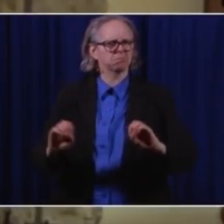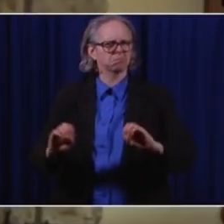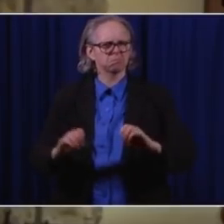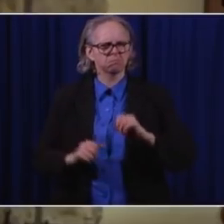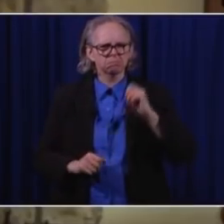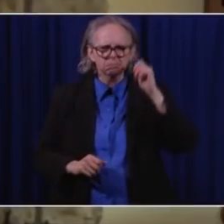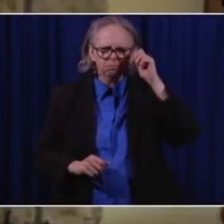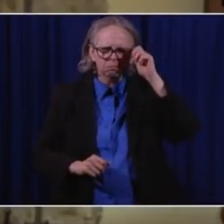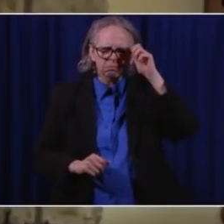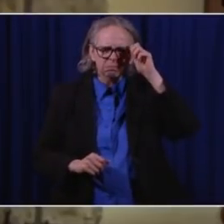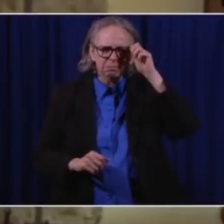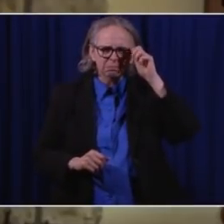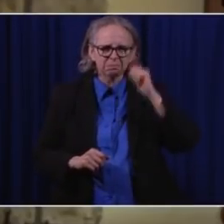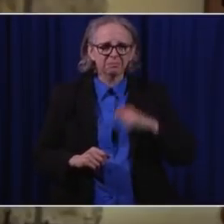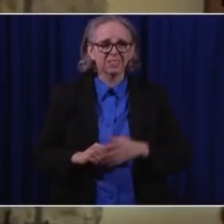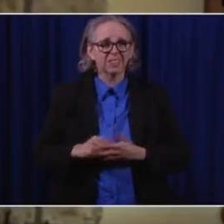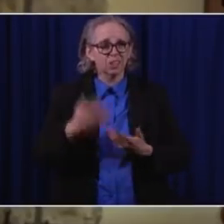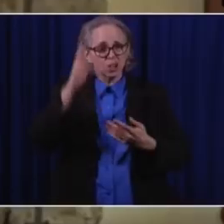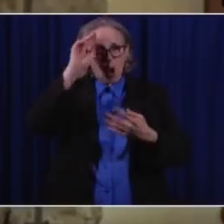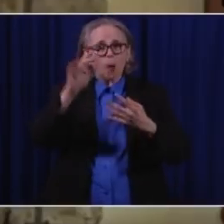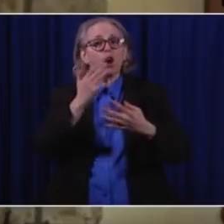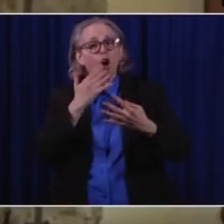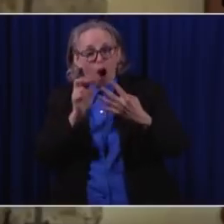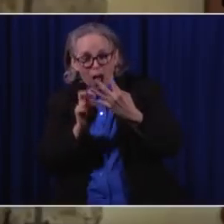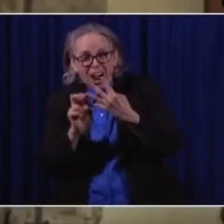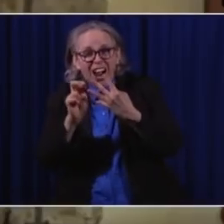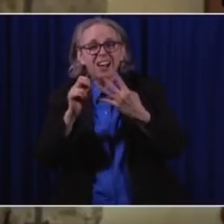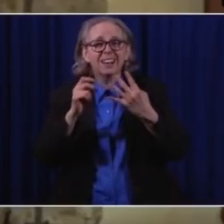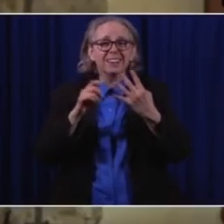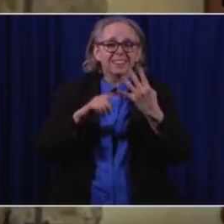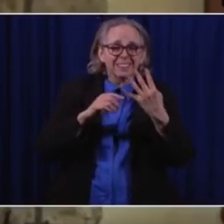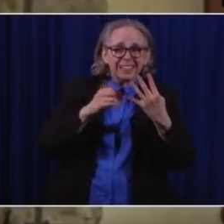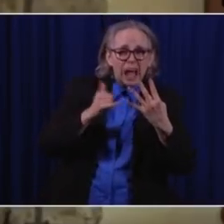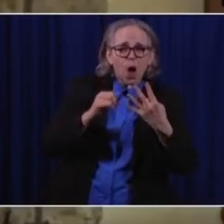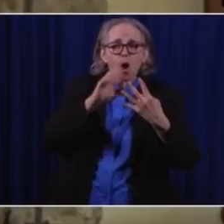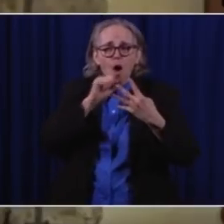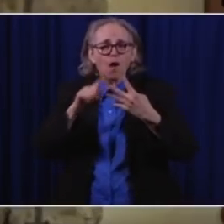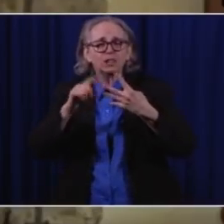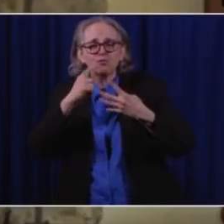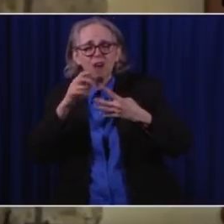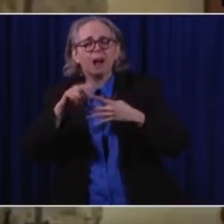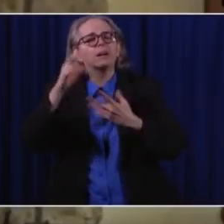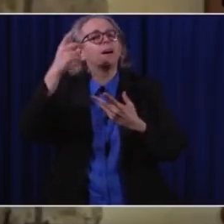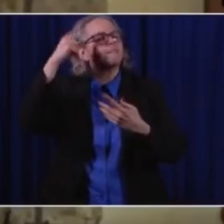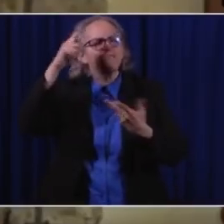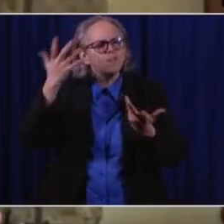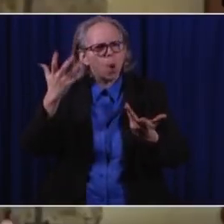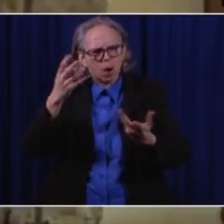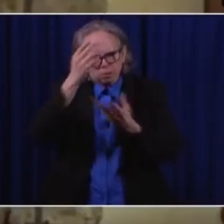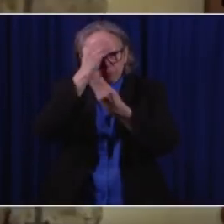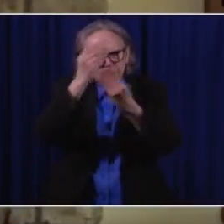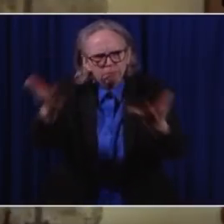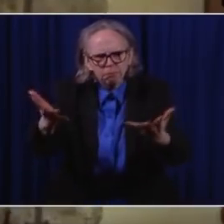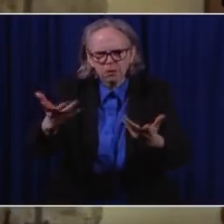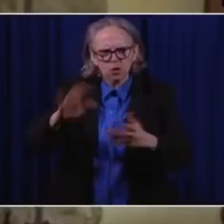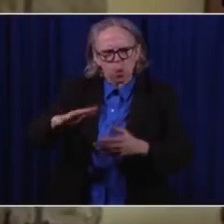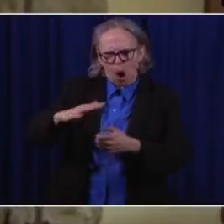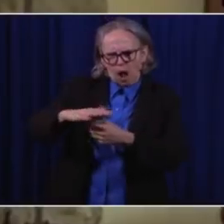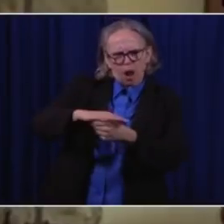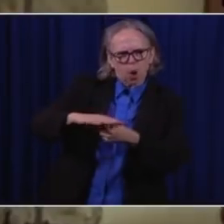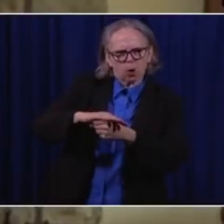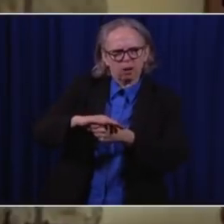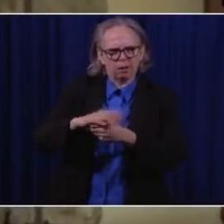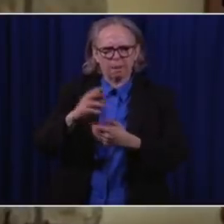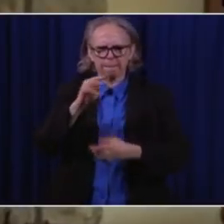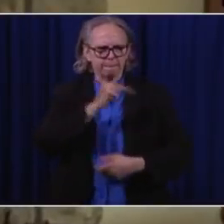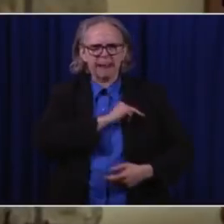color code, tried to inform local decision makers, whether it's the mayor, whether it's the council, whether it is the county commissioners, whether